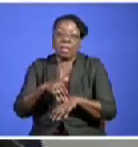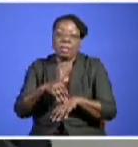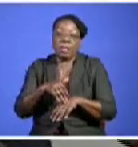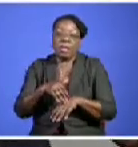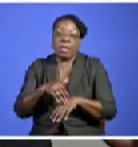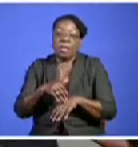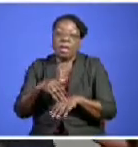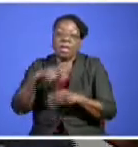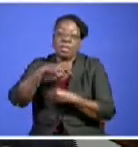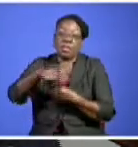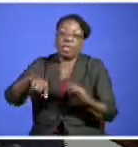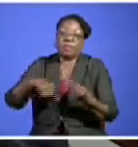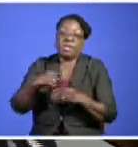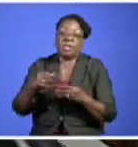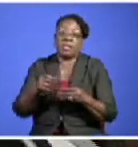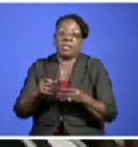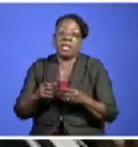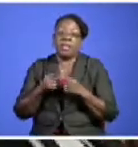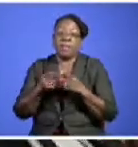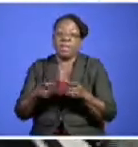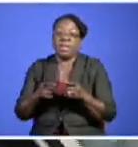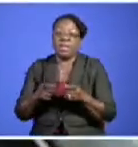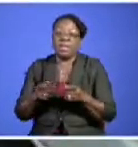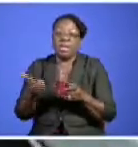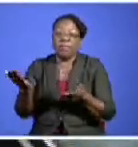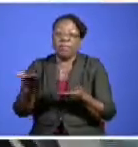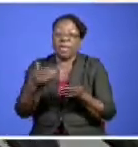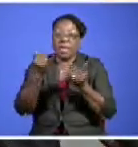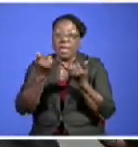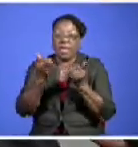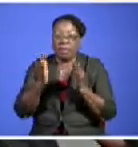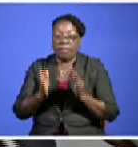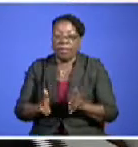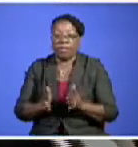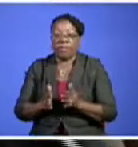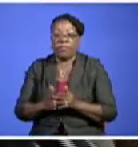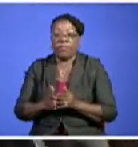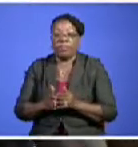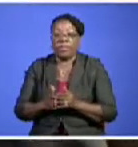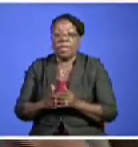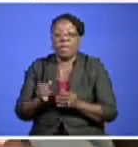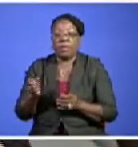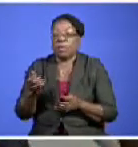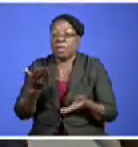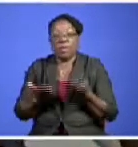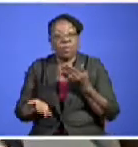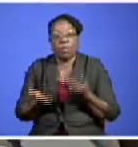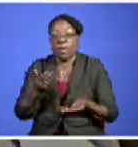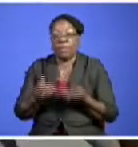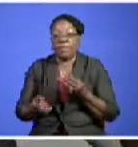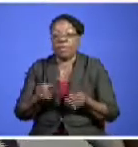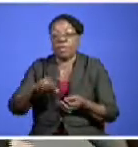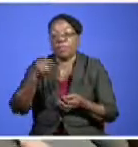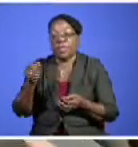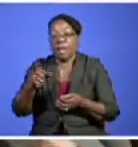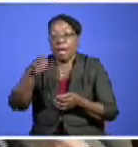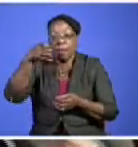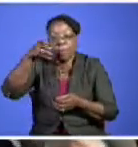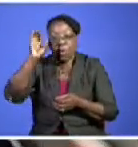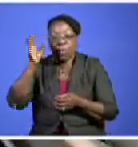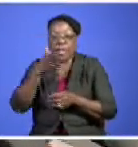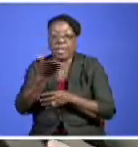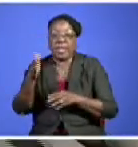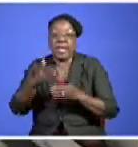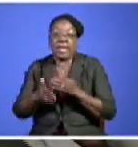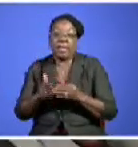our circumstances, an immediate injection of individuals. I don't know whether it'll be Cuba, because at the end of the day, there is